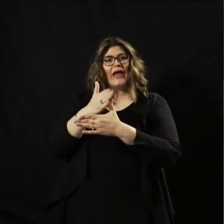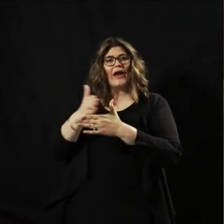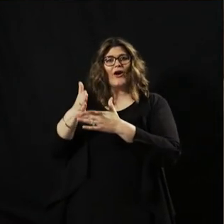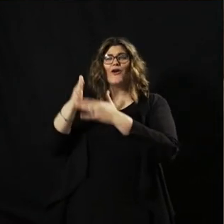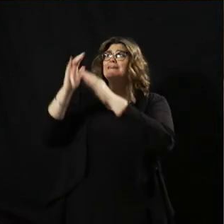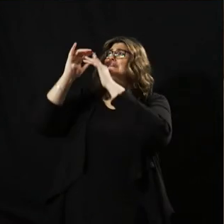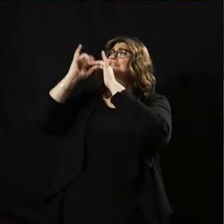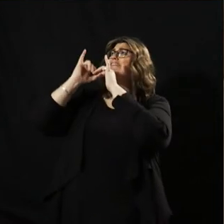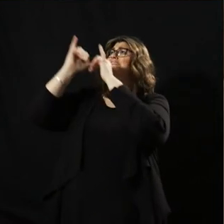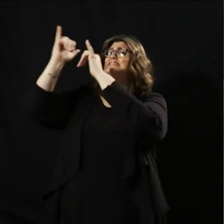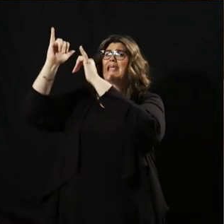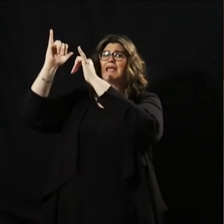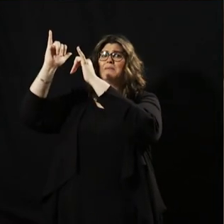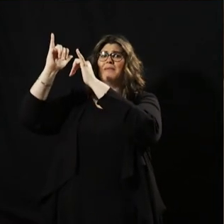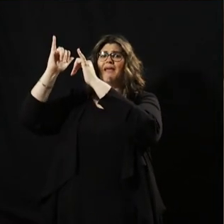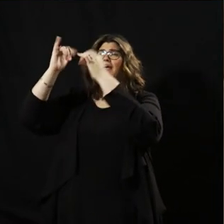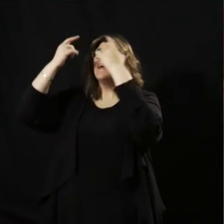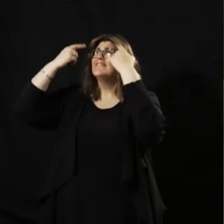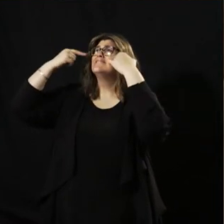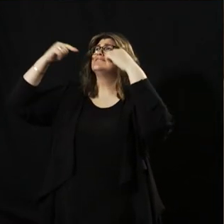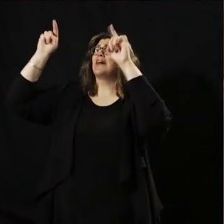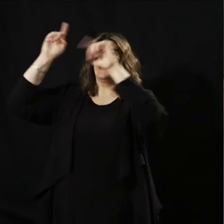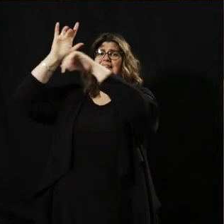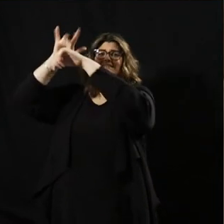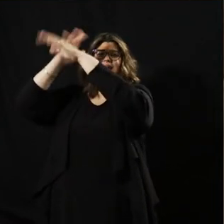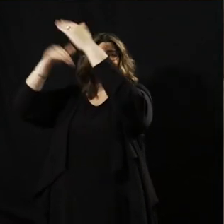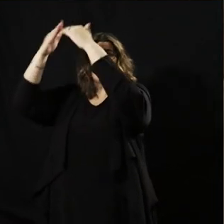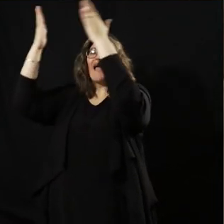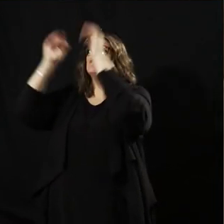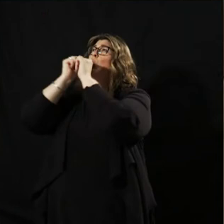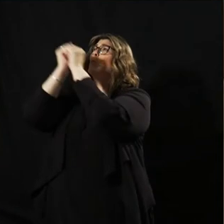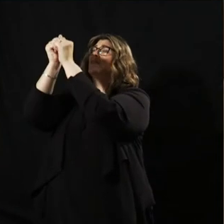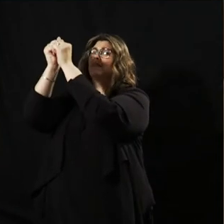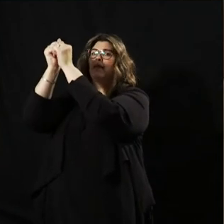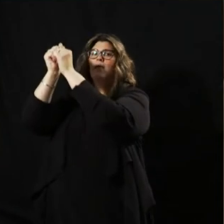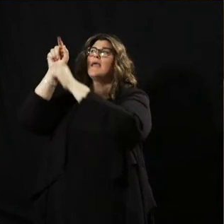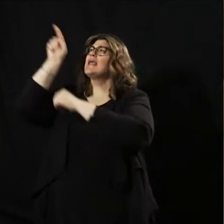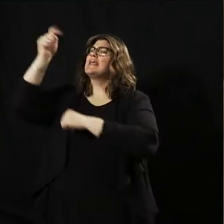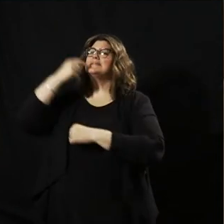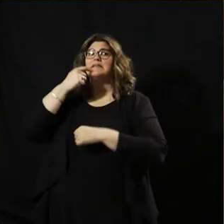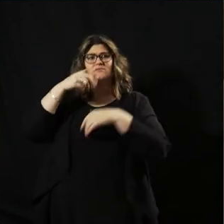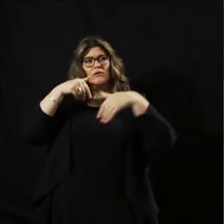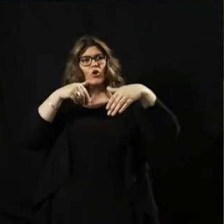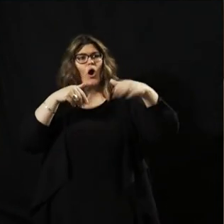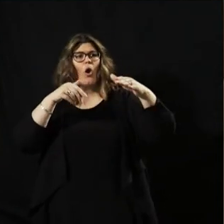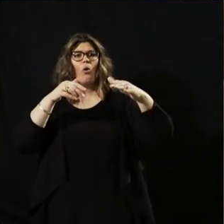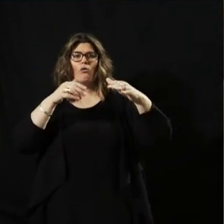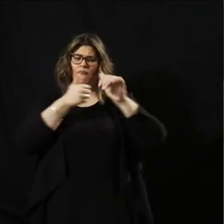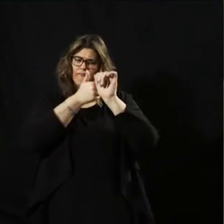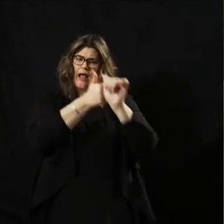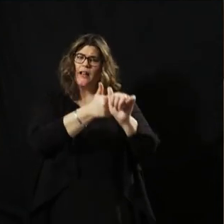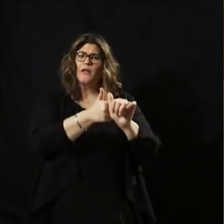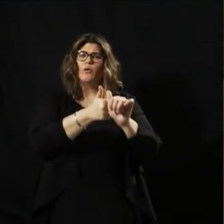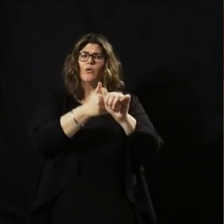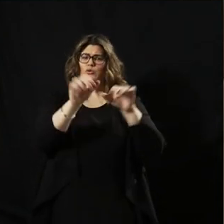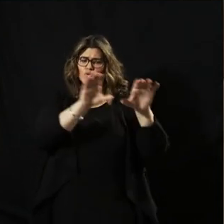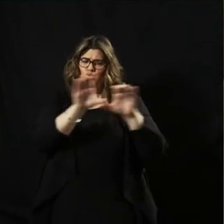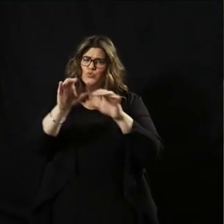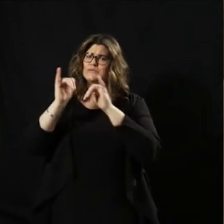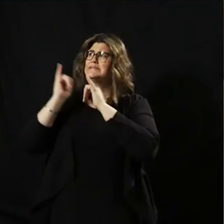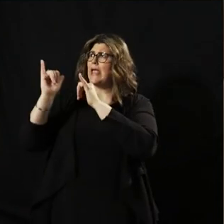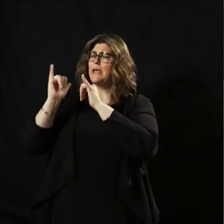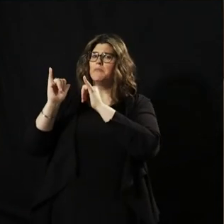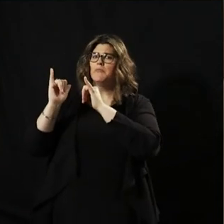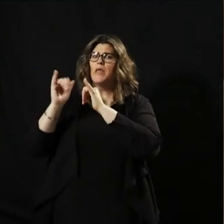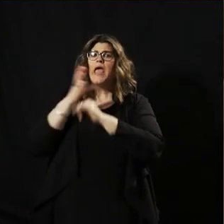mission and final victory. He tells us to go and do the same as he has done.